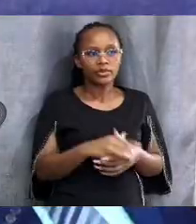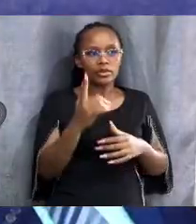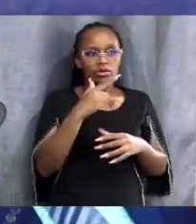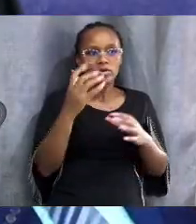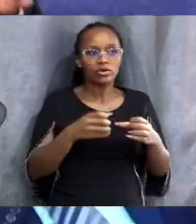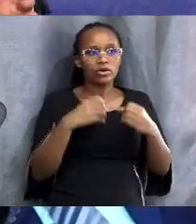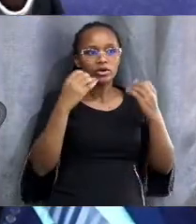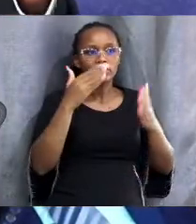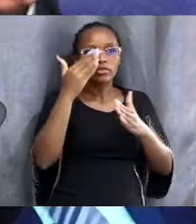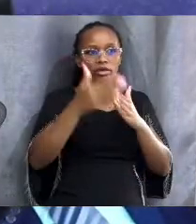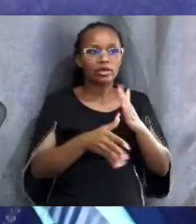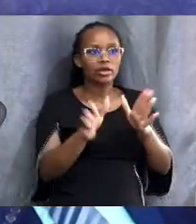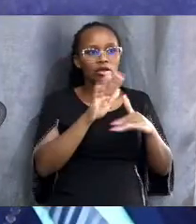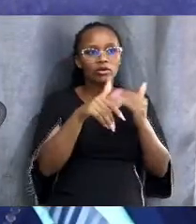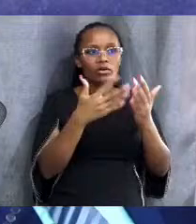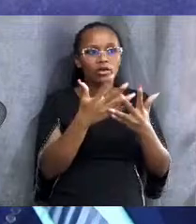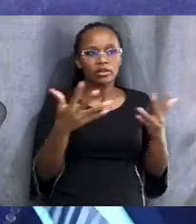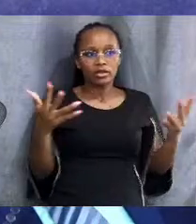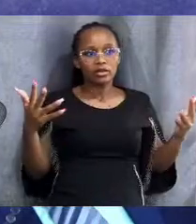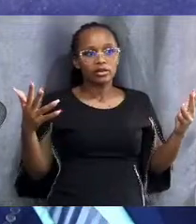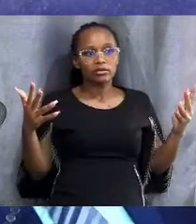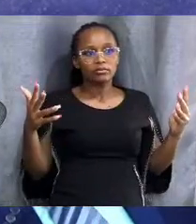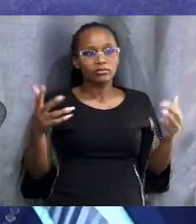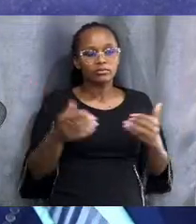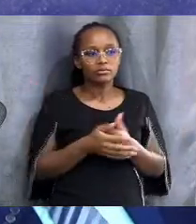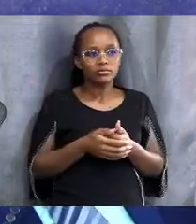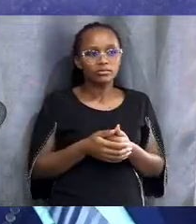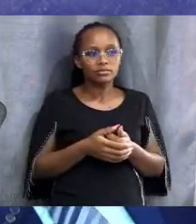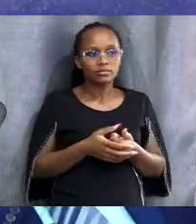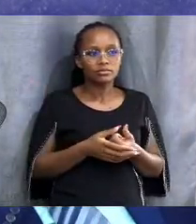urehaga mwisho wa maundu.